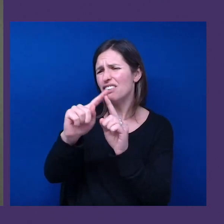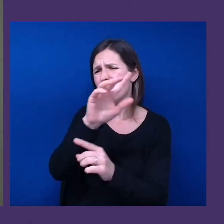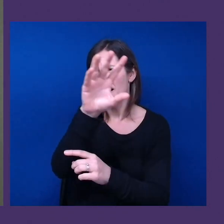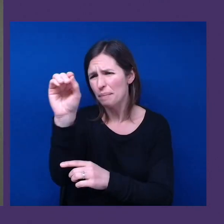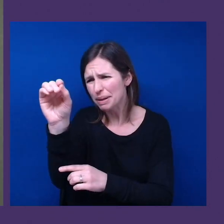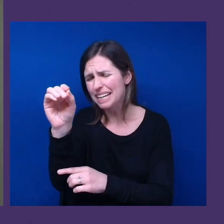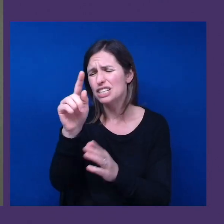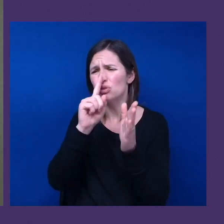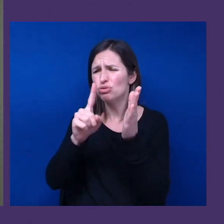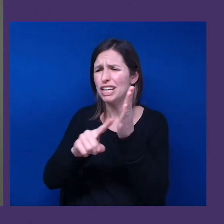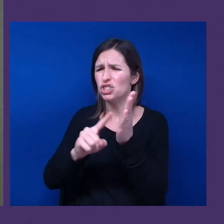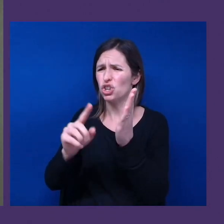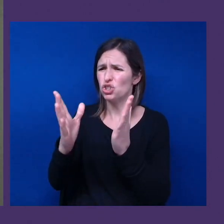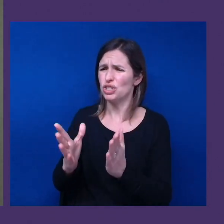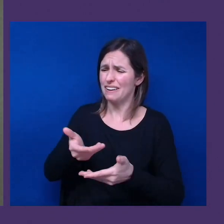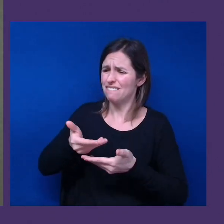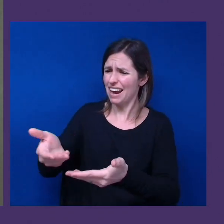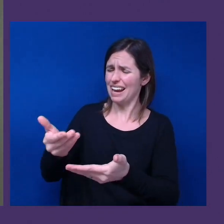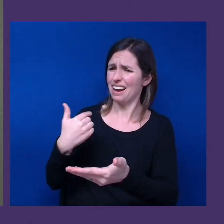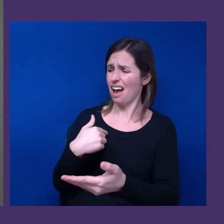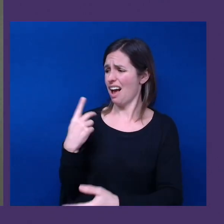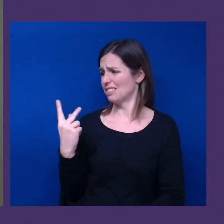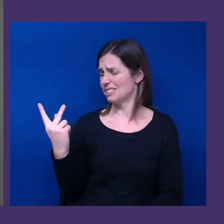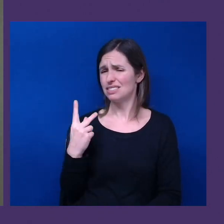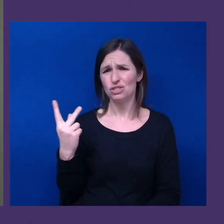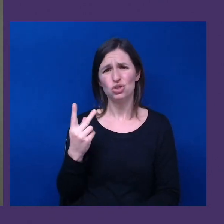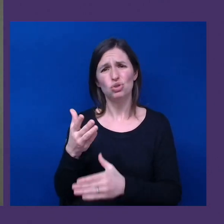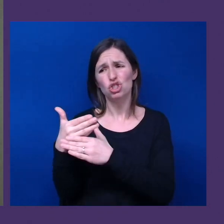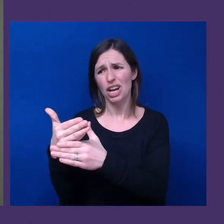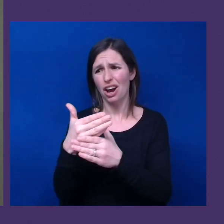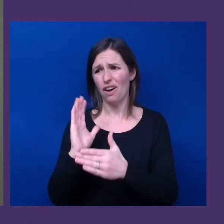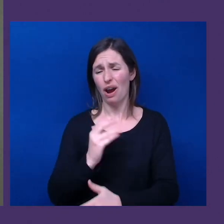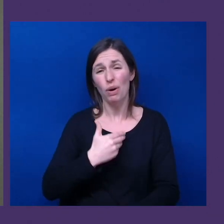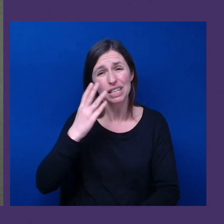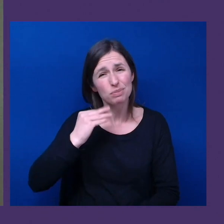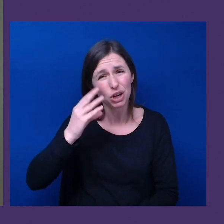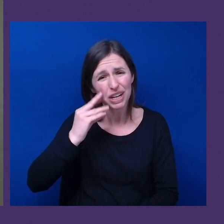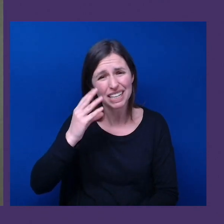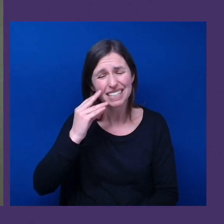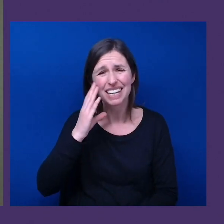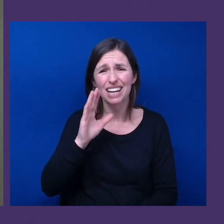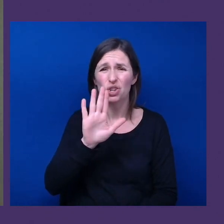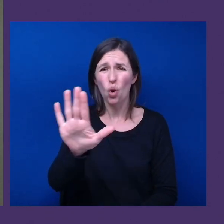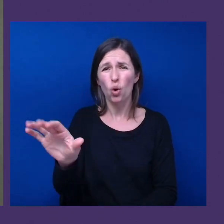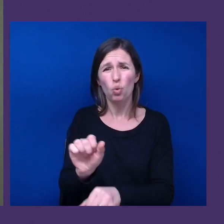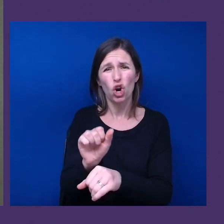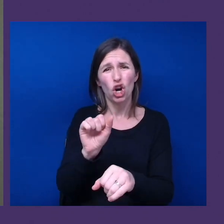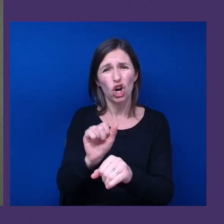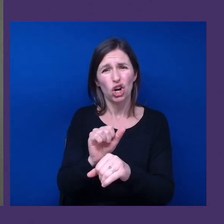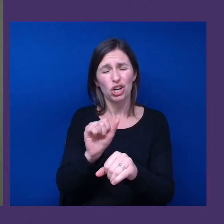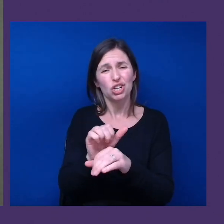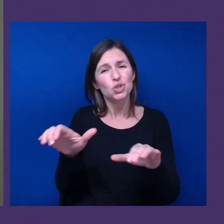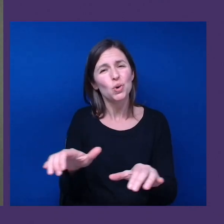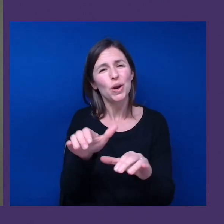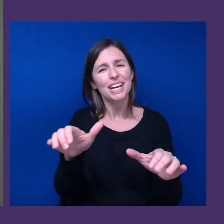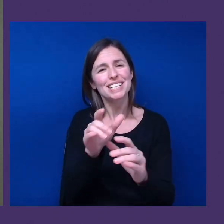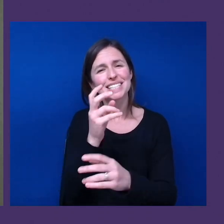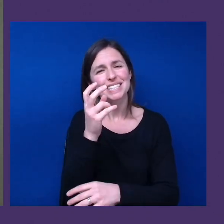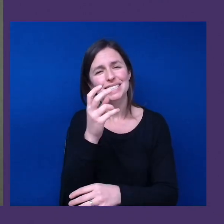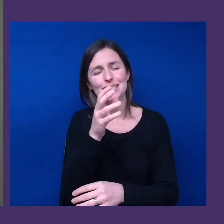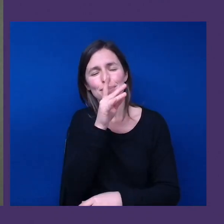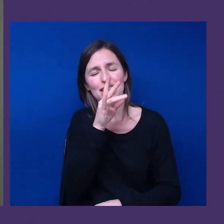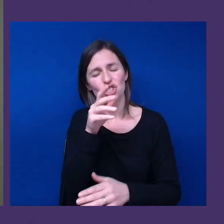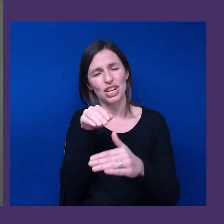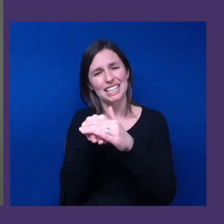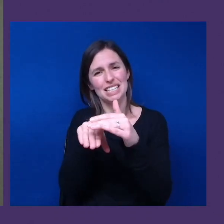and thoughts, and for all your work in speech accessibility. I'm very happy to see that the error rates in speech recognition